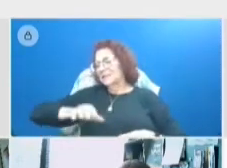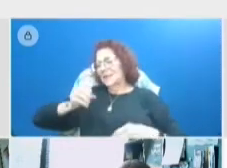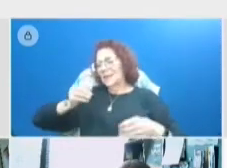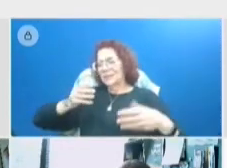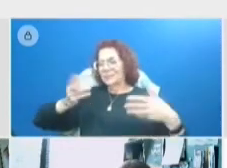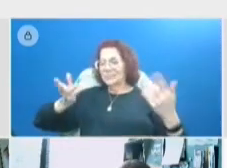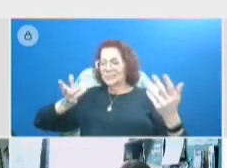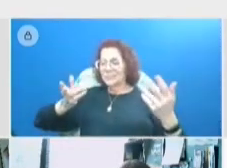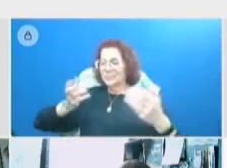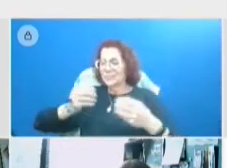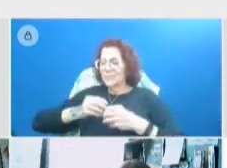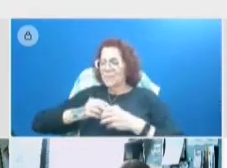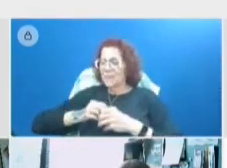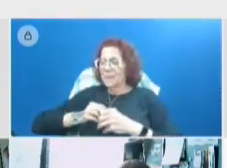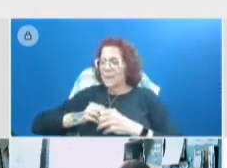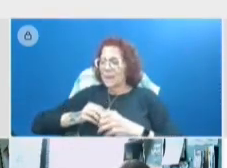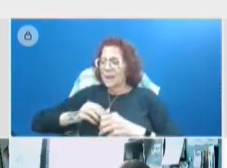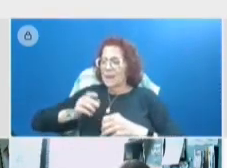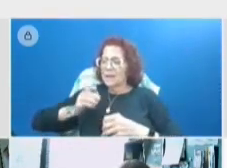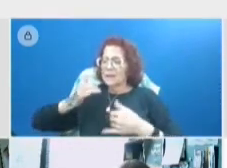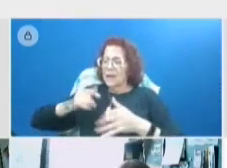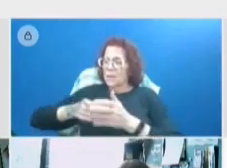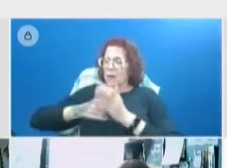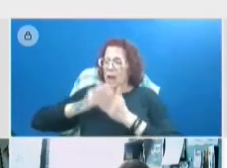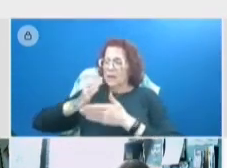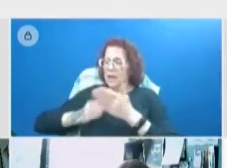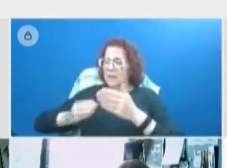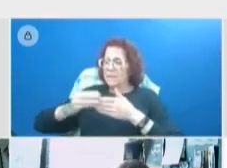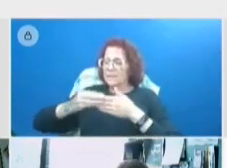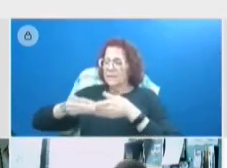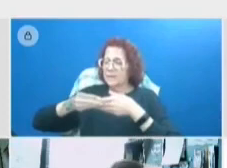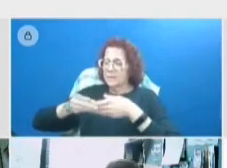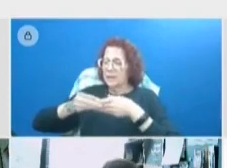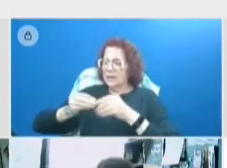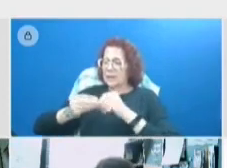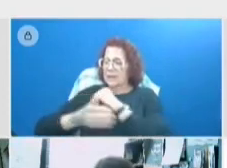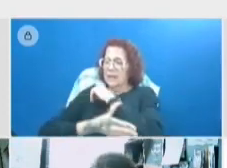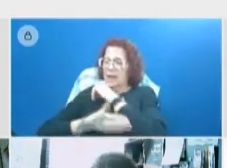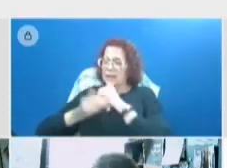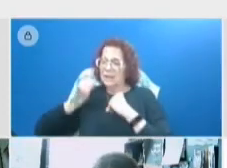some flexibility to the county. If there is no site in that town,